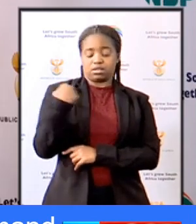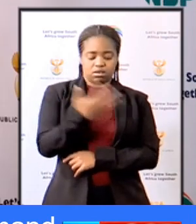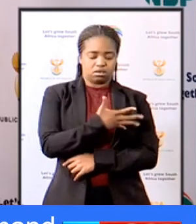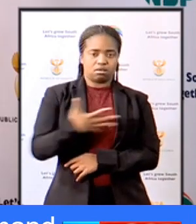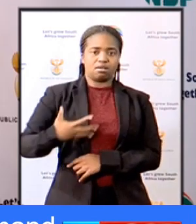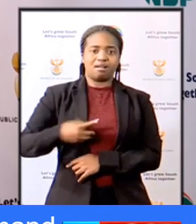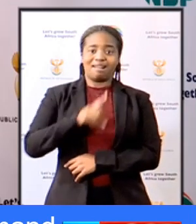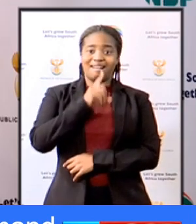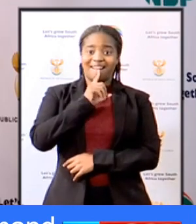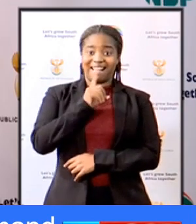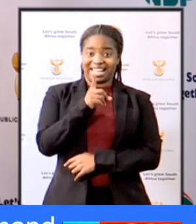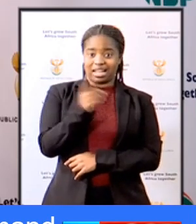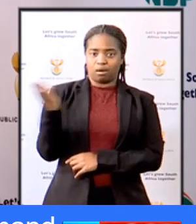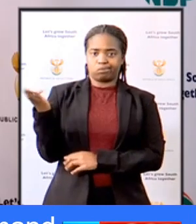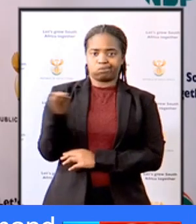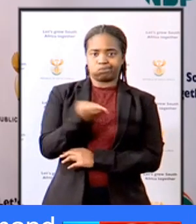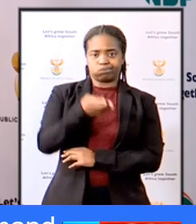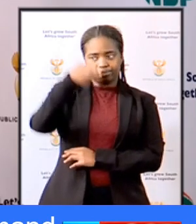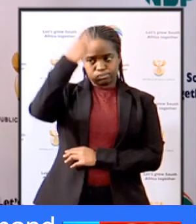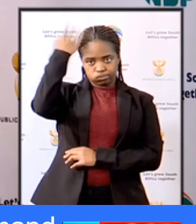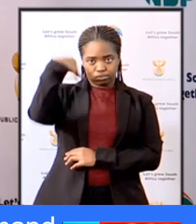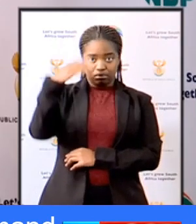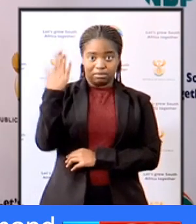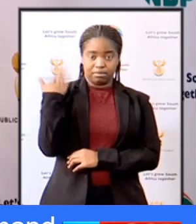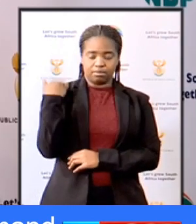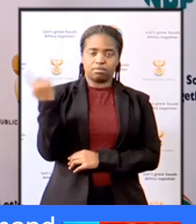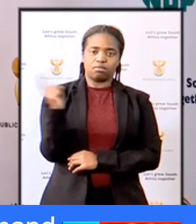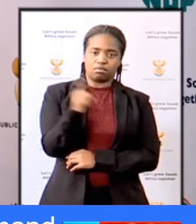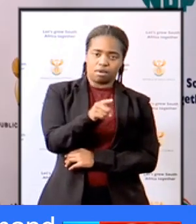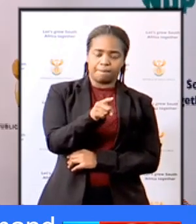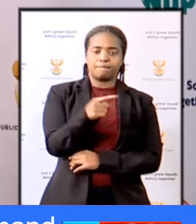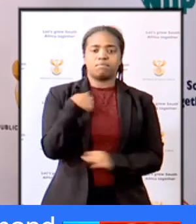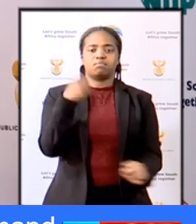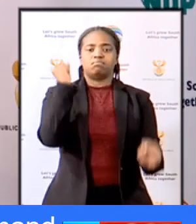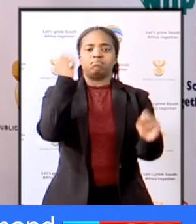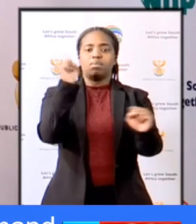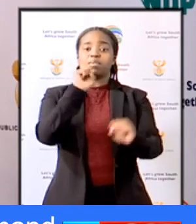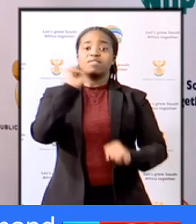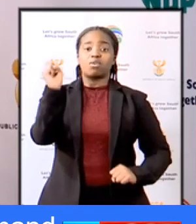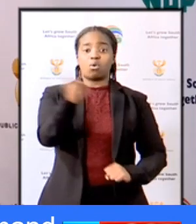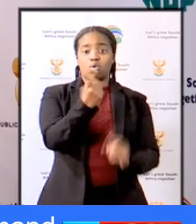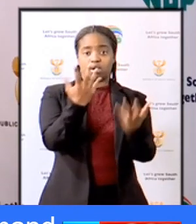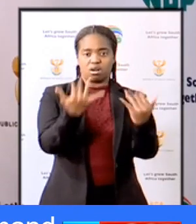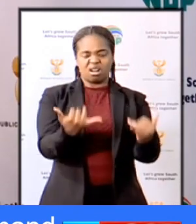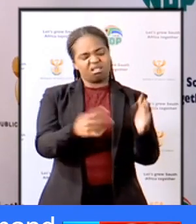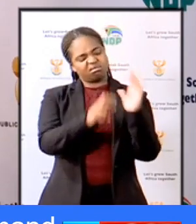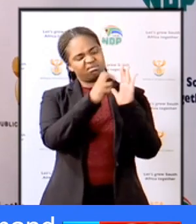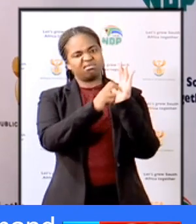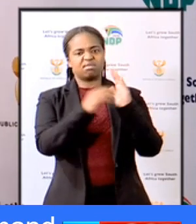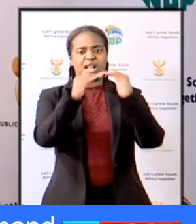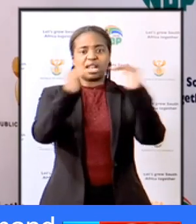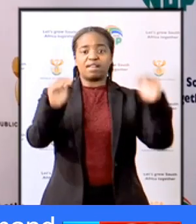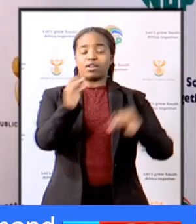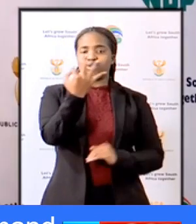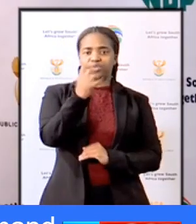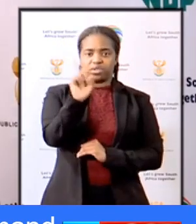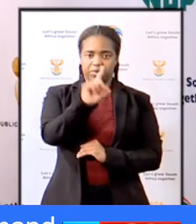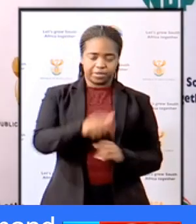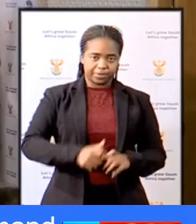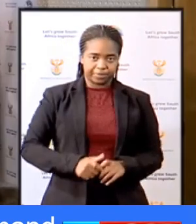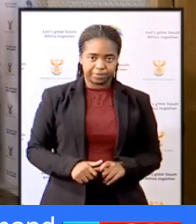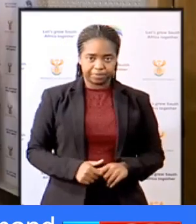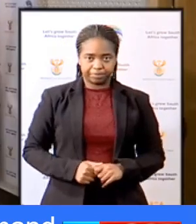Dlamini-Zuma, the Minister of COCTA, to come and speak to all of us on the regulations. Minister